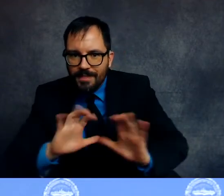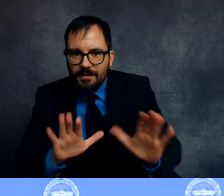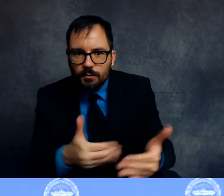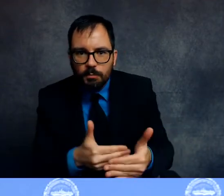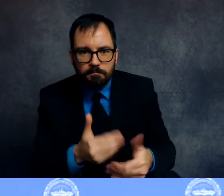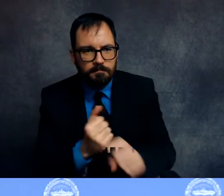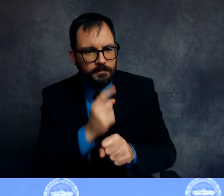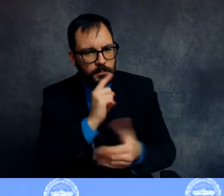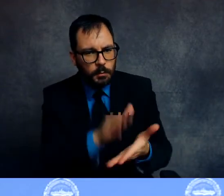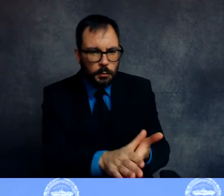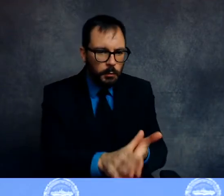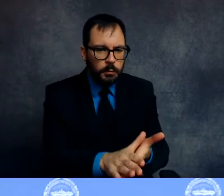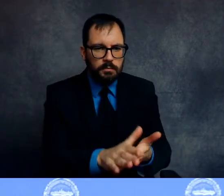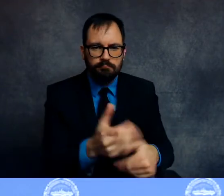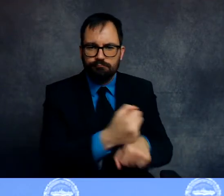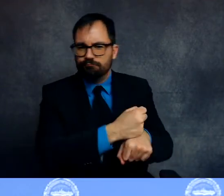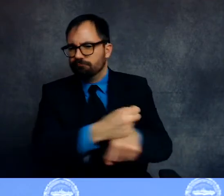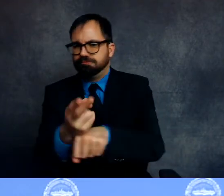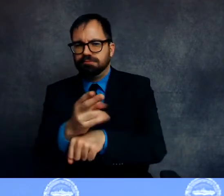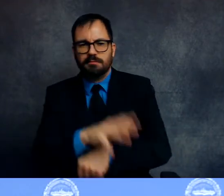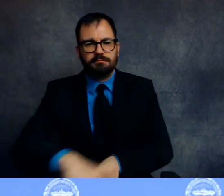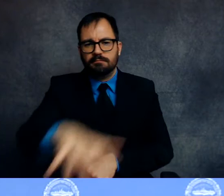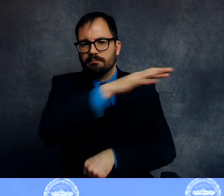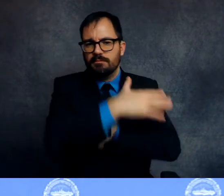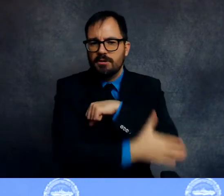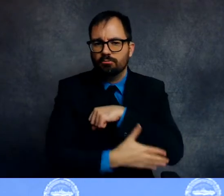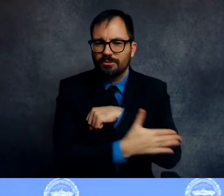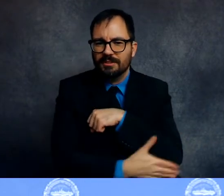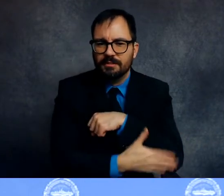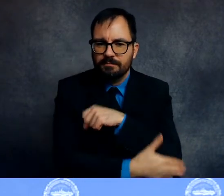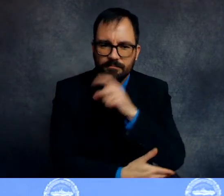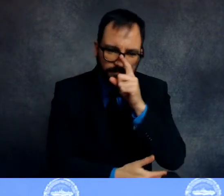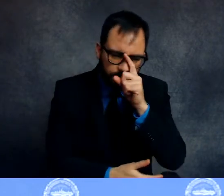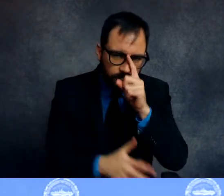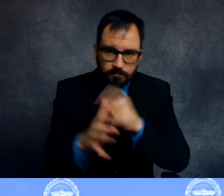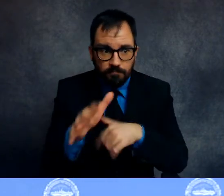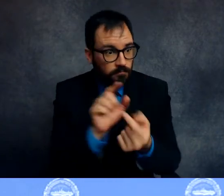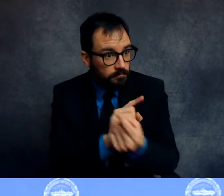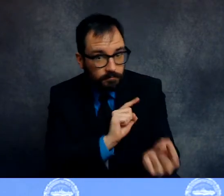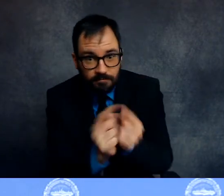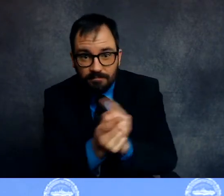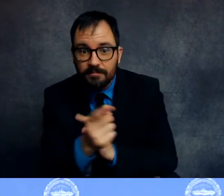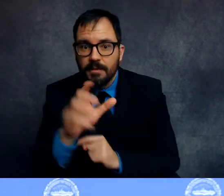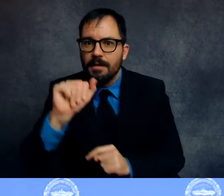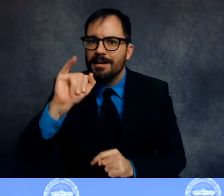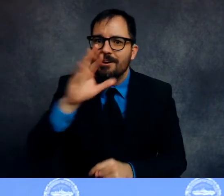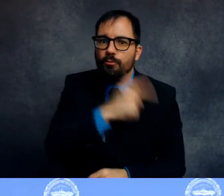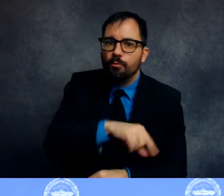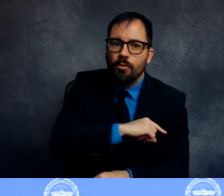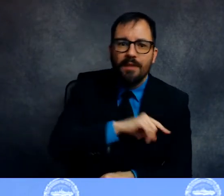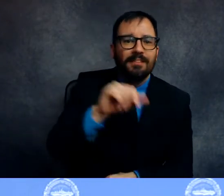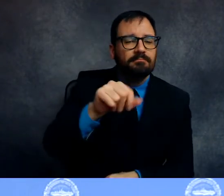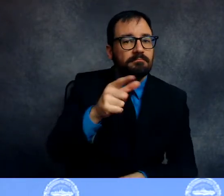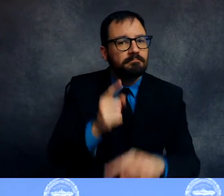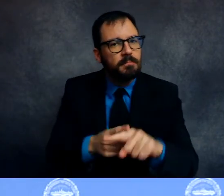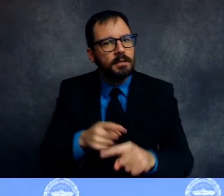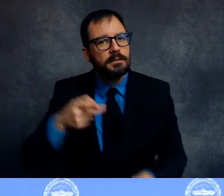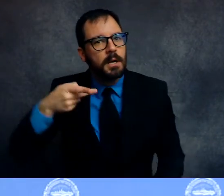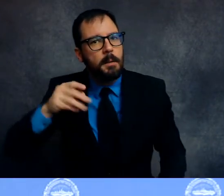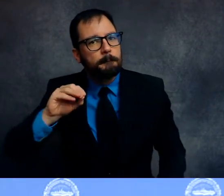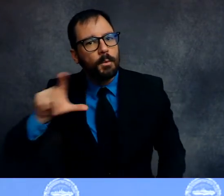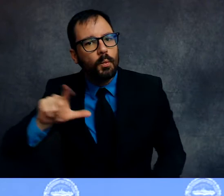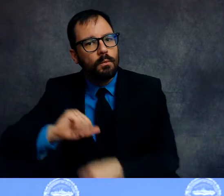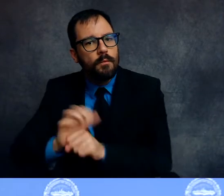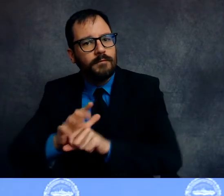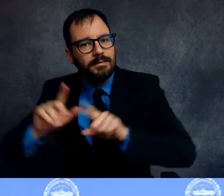worked to prepare our classrooms to the highest safety and standard anywhere in the country, so thank you for that. In addition to all the work on spacing and